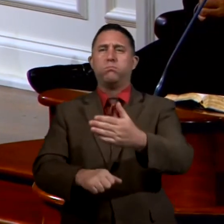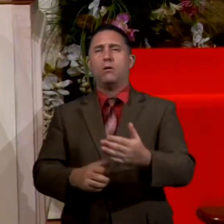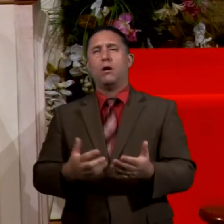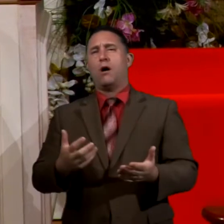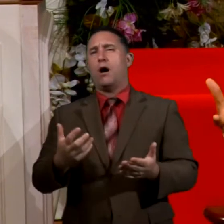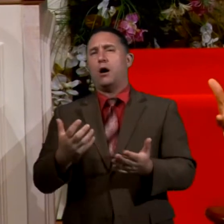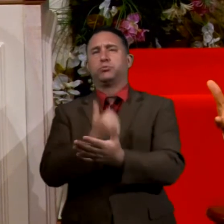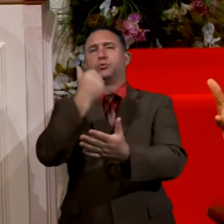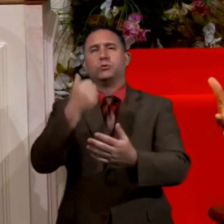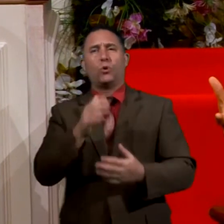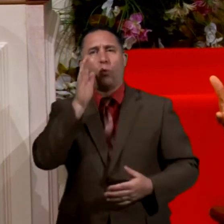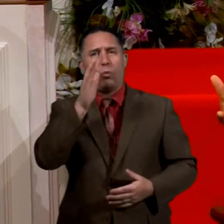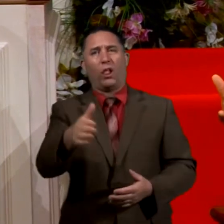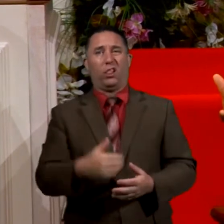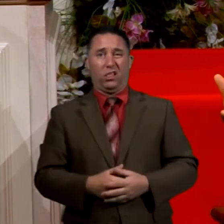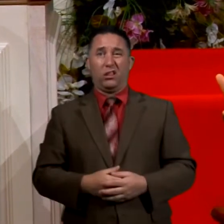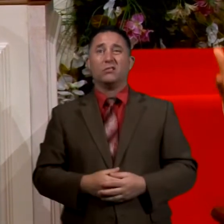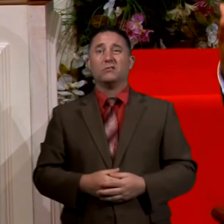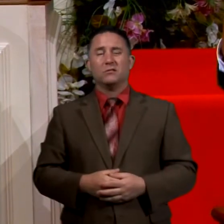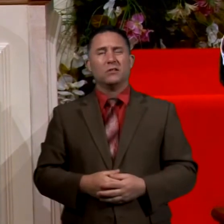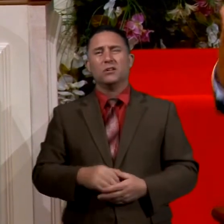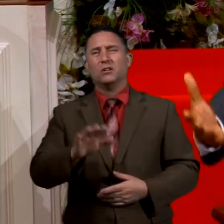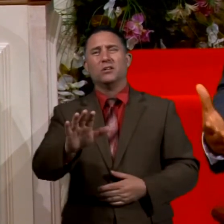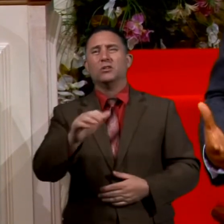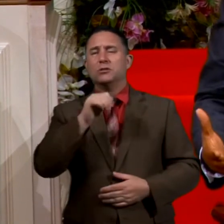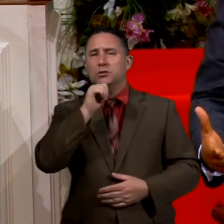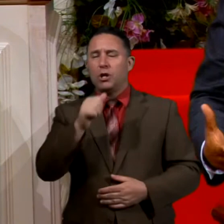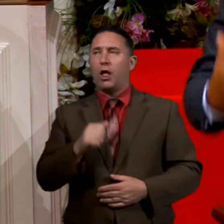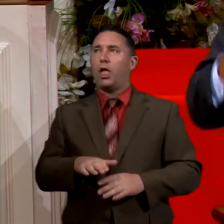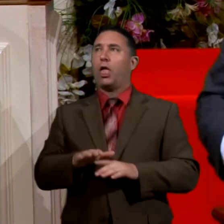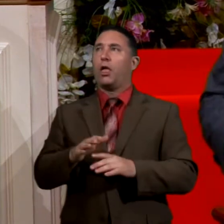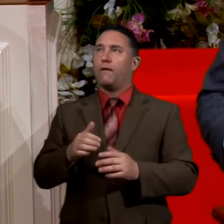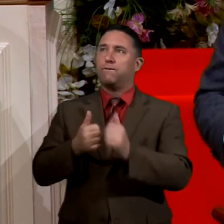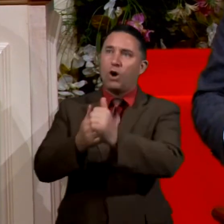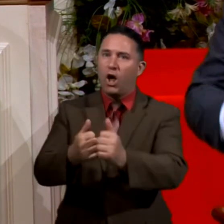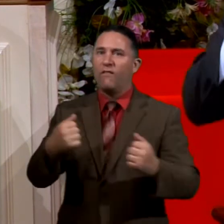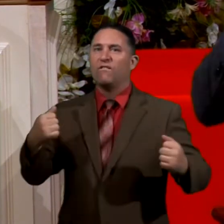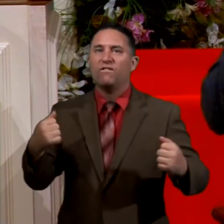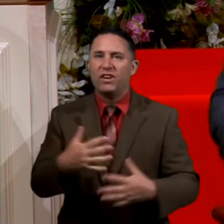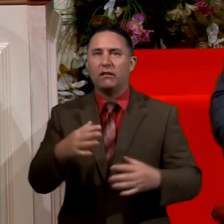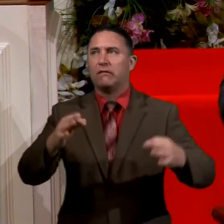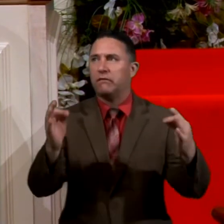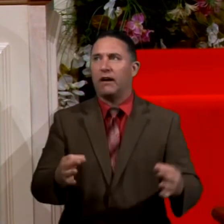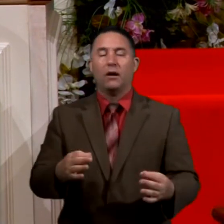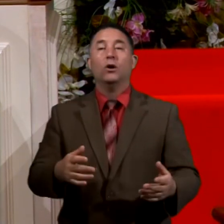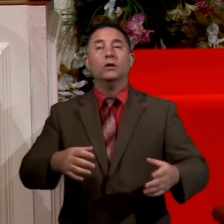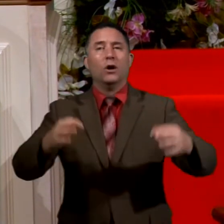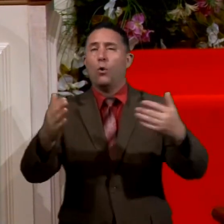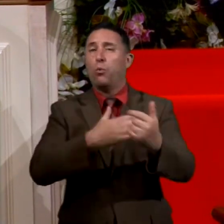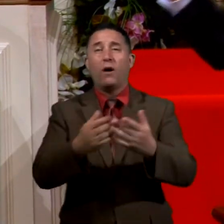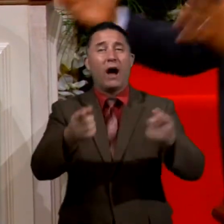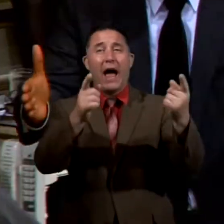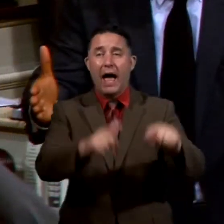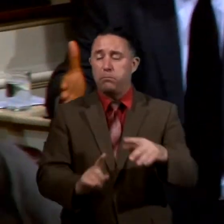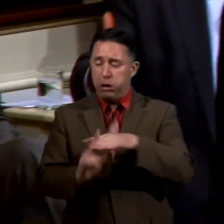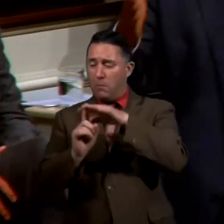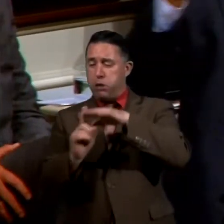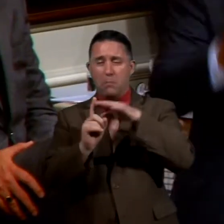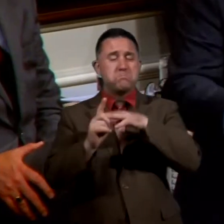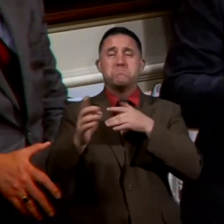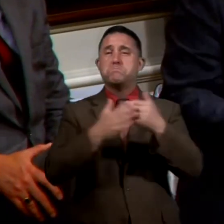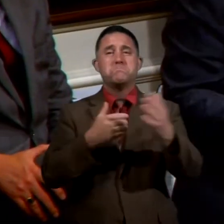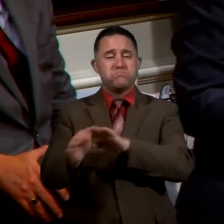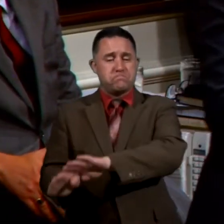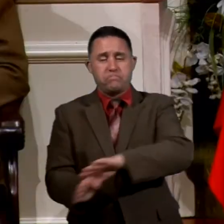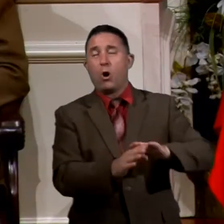greatest opportunities. Don't be governed by fear. Decide that no matter what happens, no matter what comes my way, the